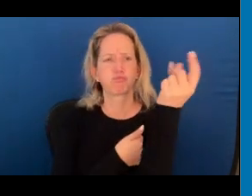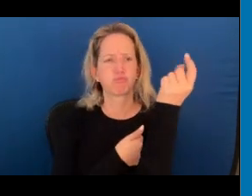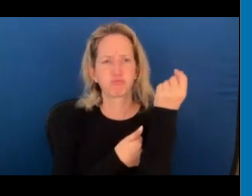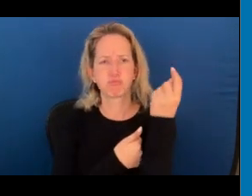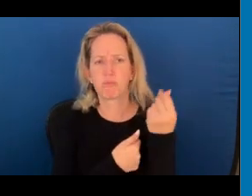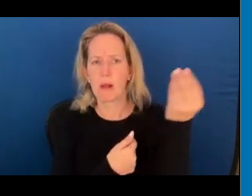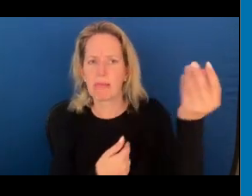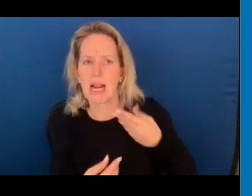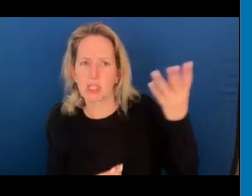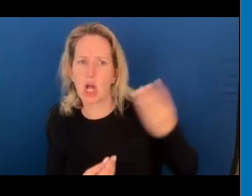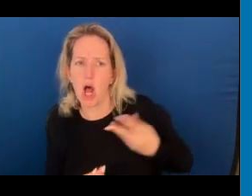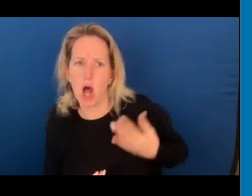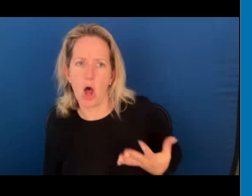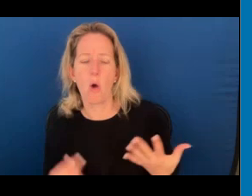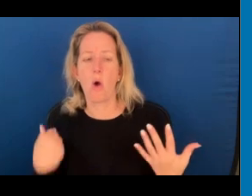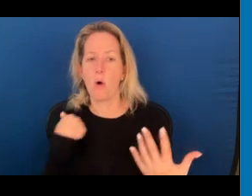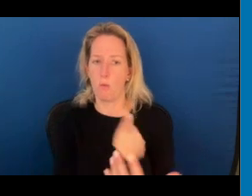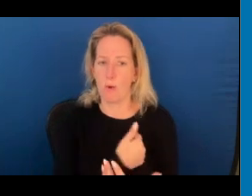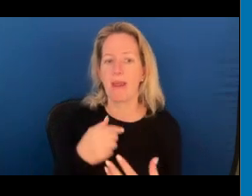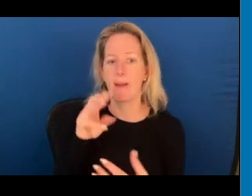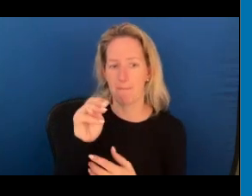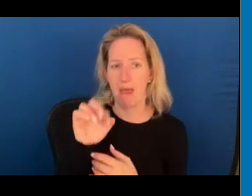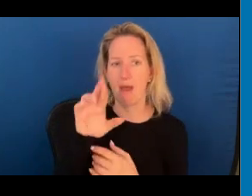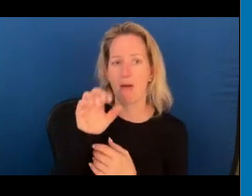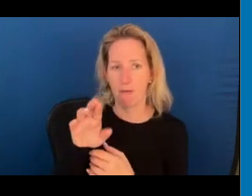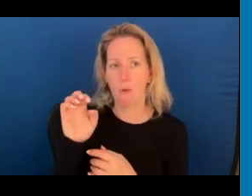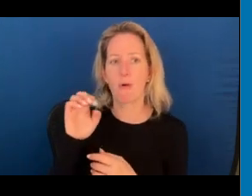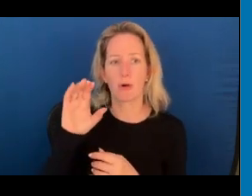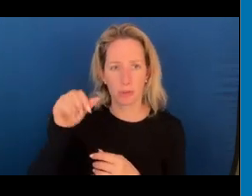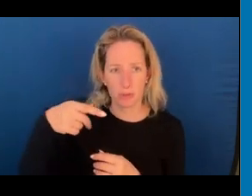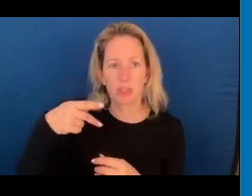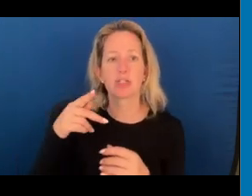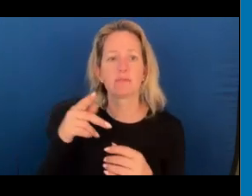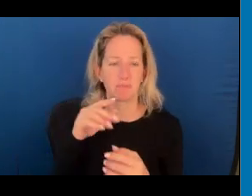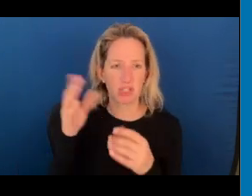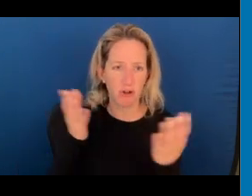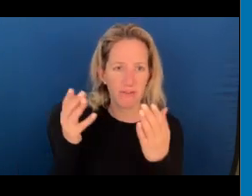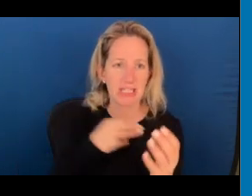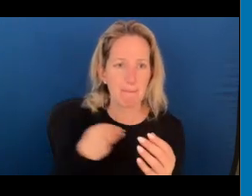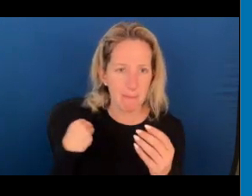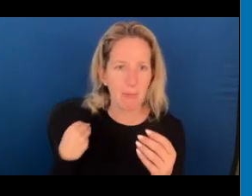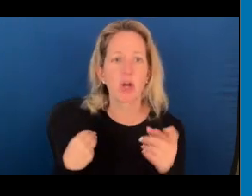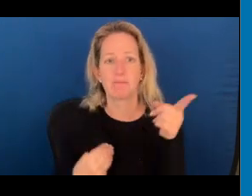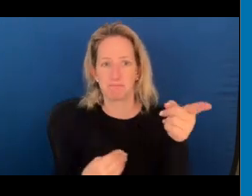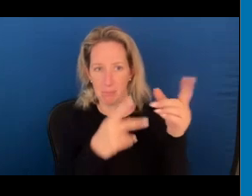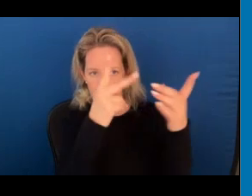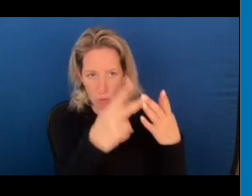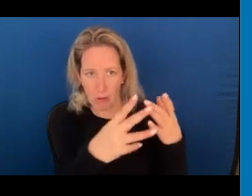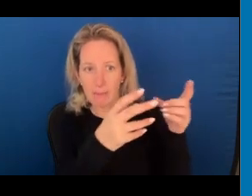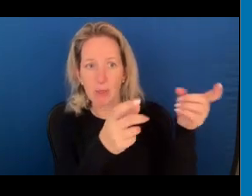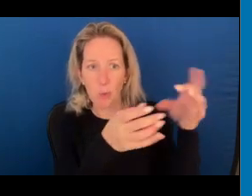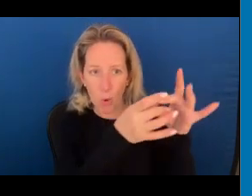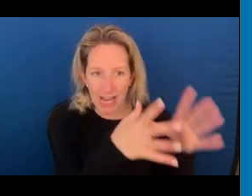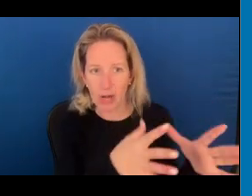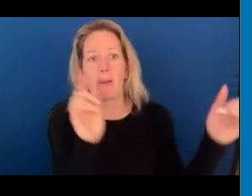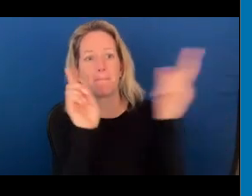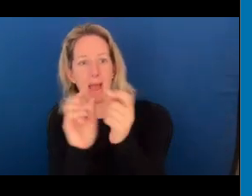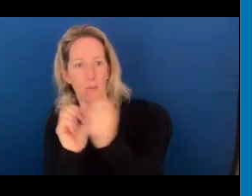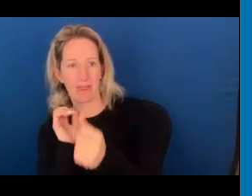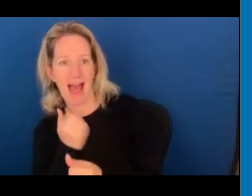had an AmeriCorps service member, their AmeriCorps service member, now their program coordinator, met with ours, and it was